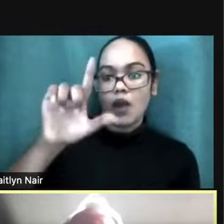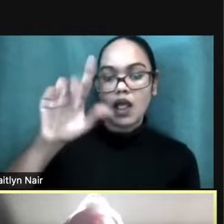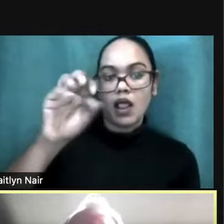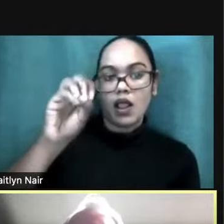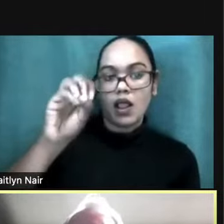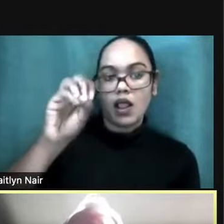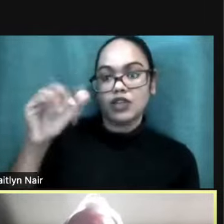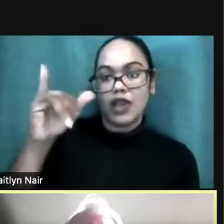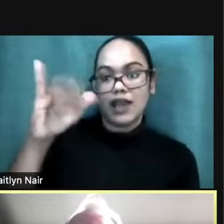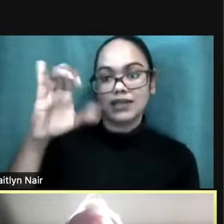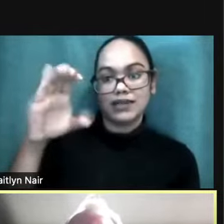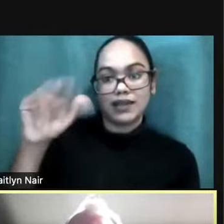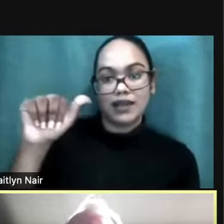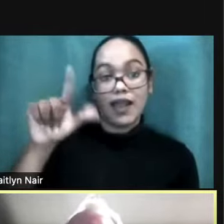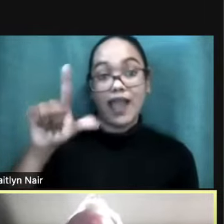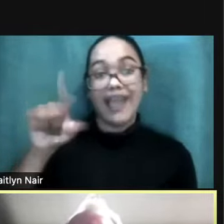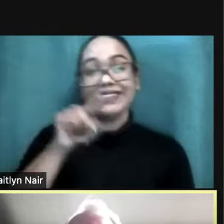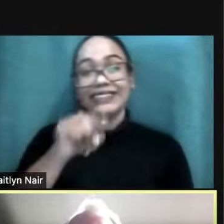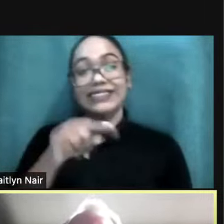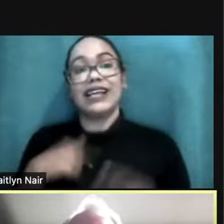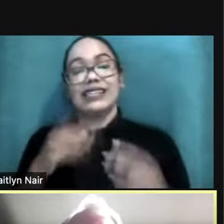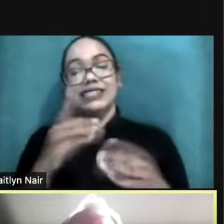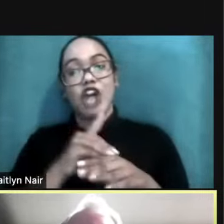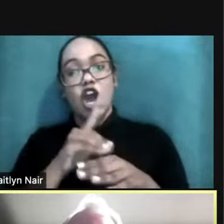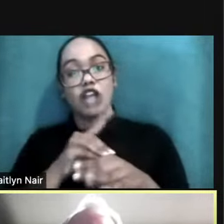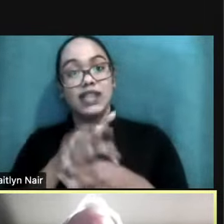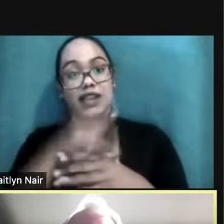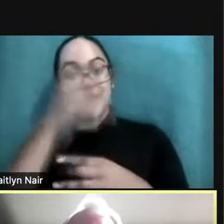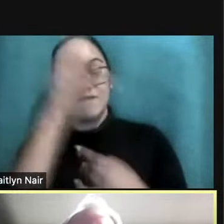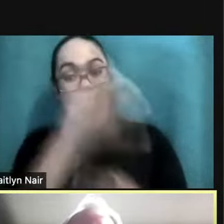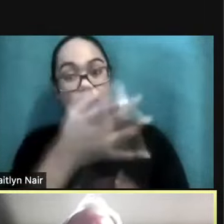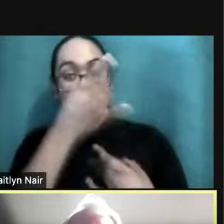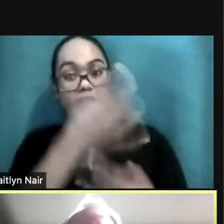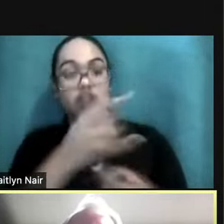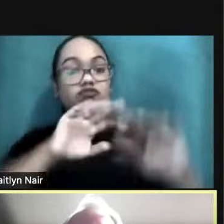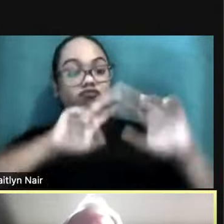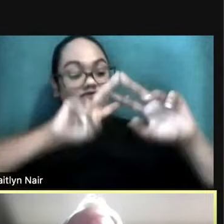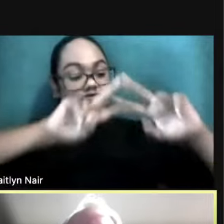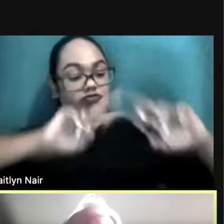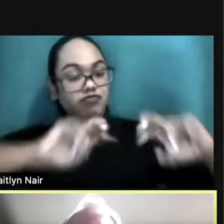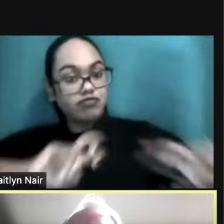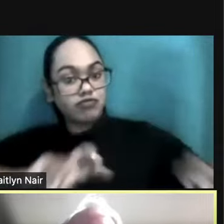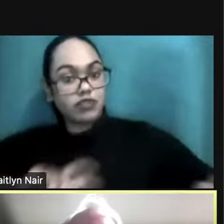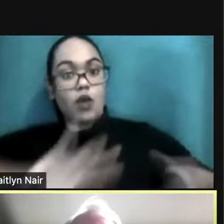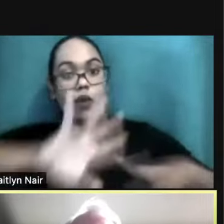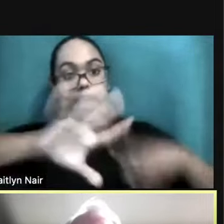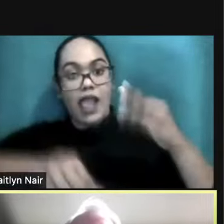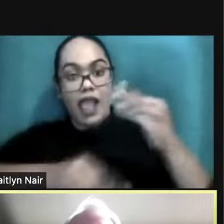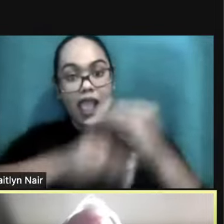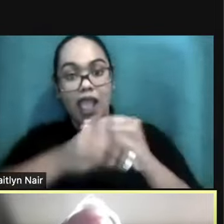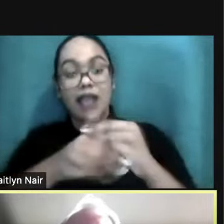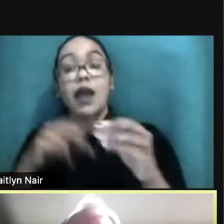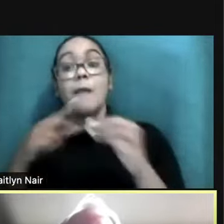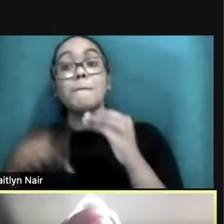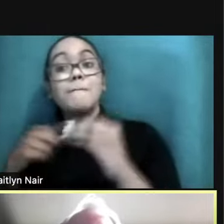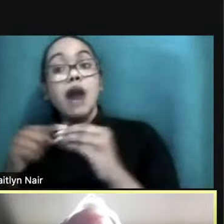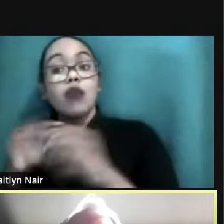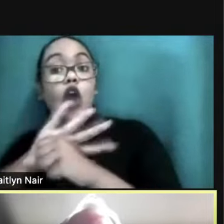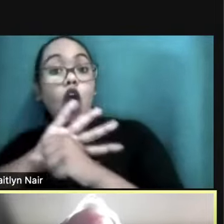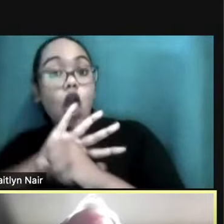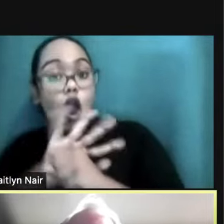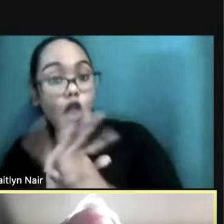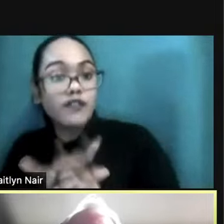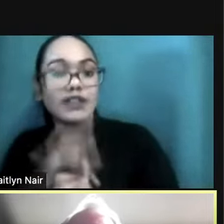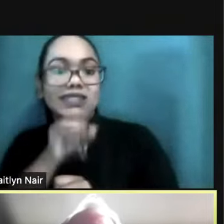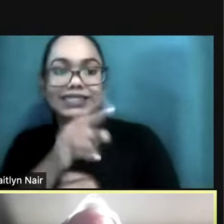Gauteng. And whilst that may have been kind of fueled by cluster outbreaks in educational